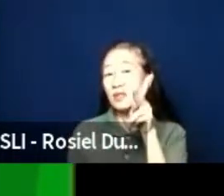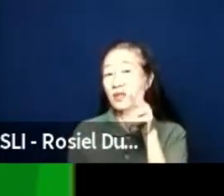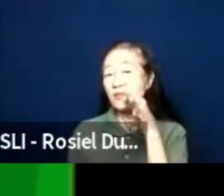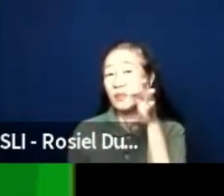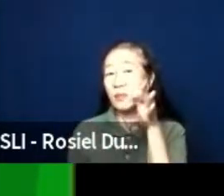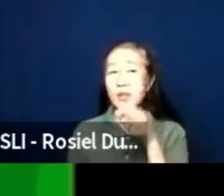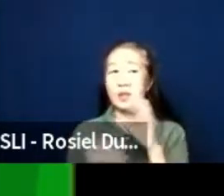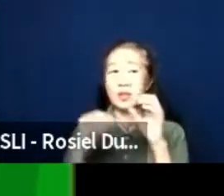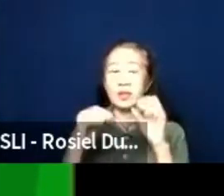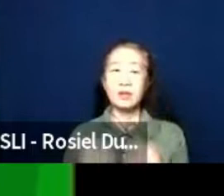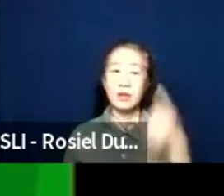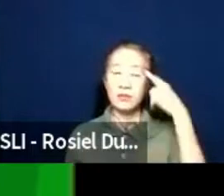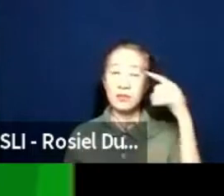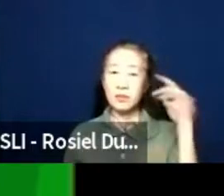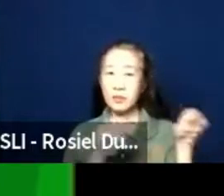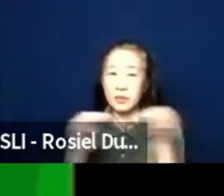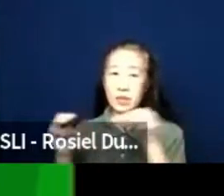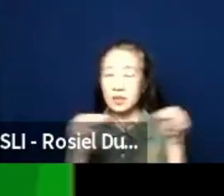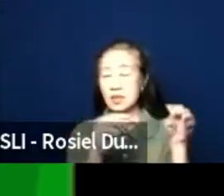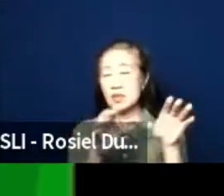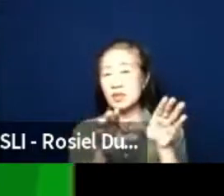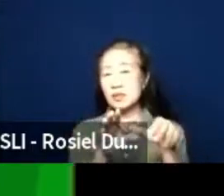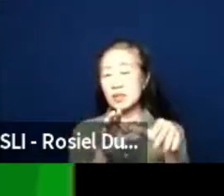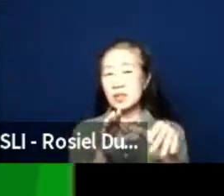Tips for people with mobility disability.